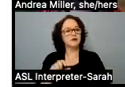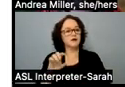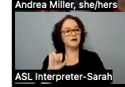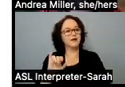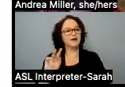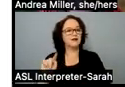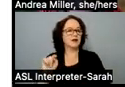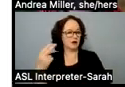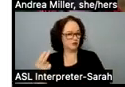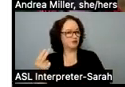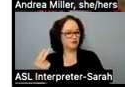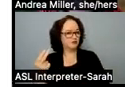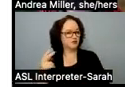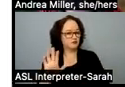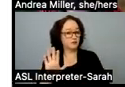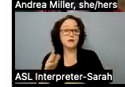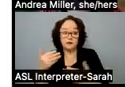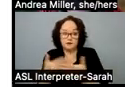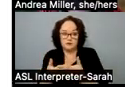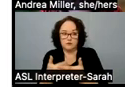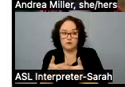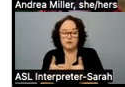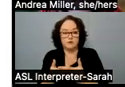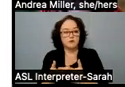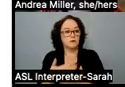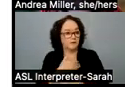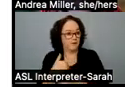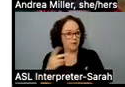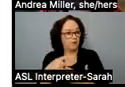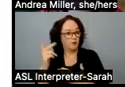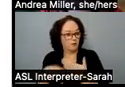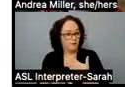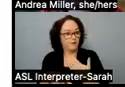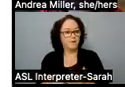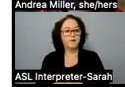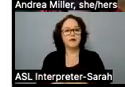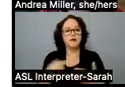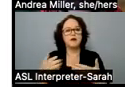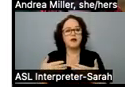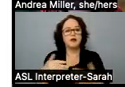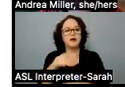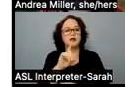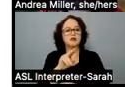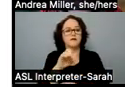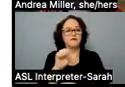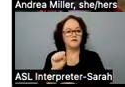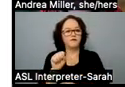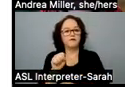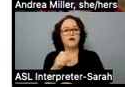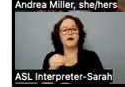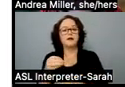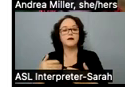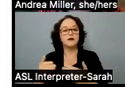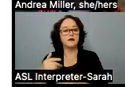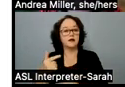right next to the member program, which is Doves of Gateway. And this was part of that first development that we had.